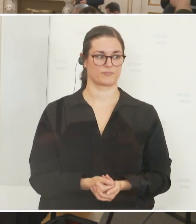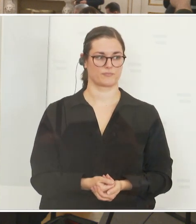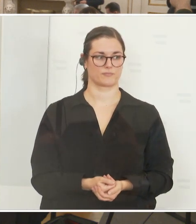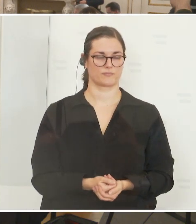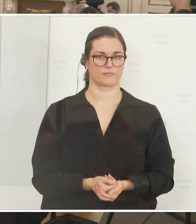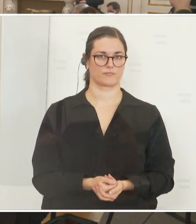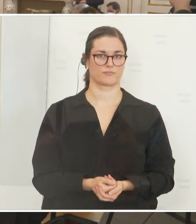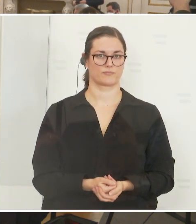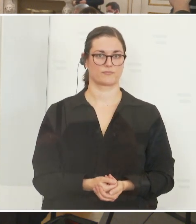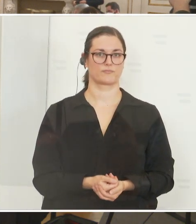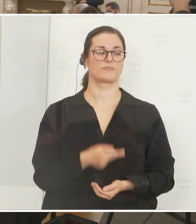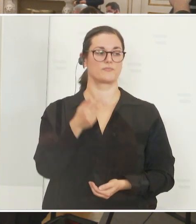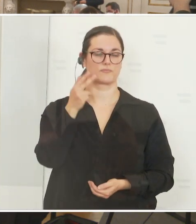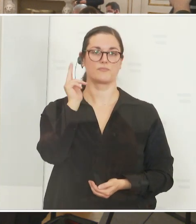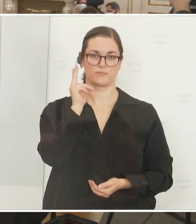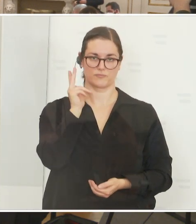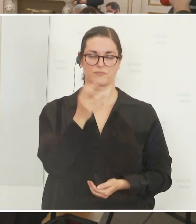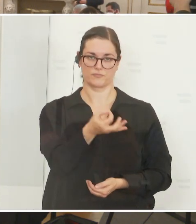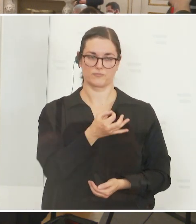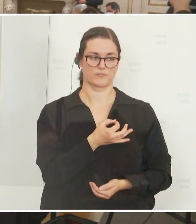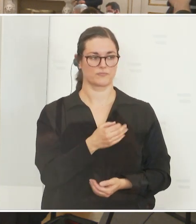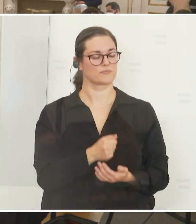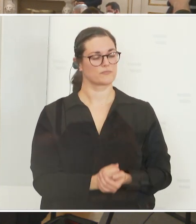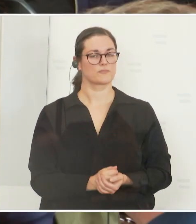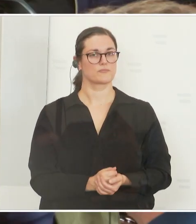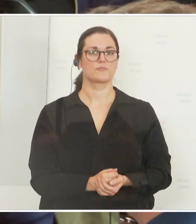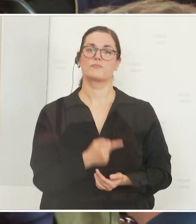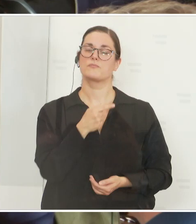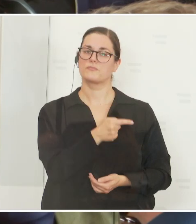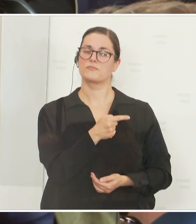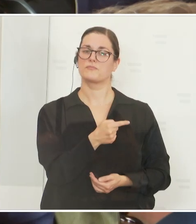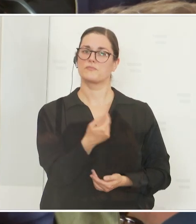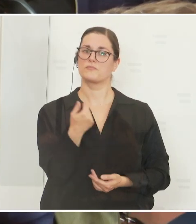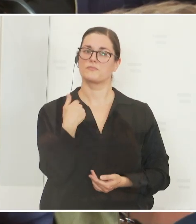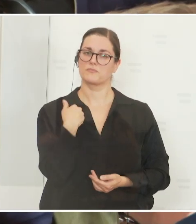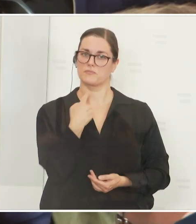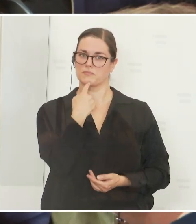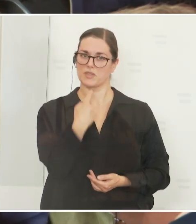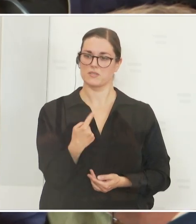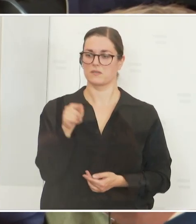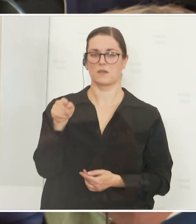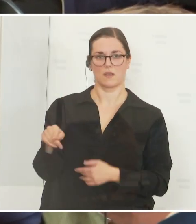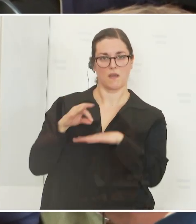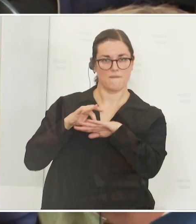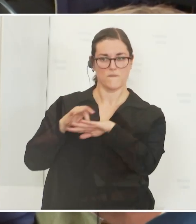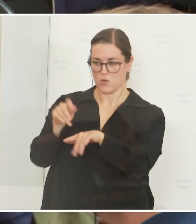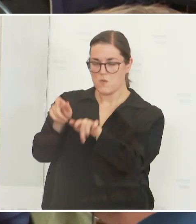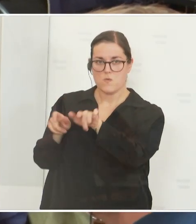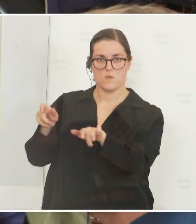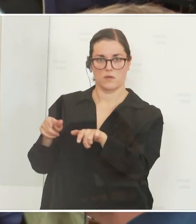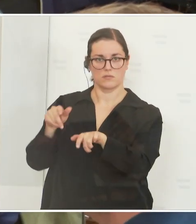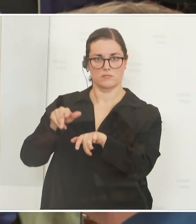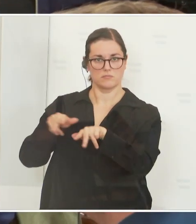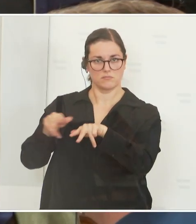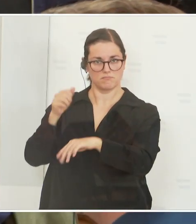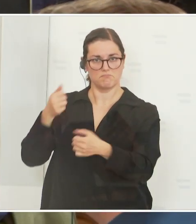Jean-Baptiste Chastan for Le Monde. You said you asked the European leader to stop discuss with the